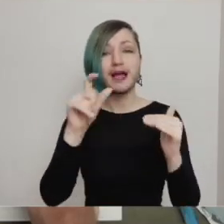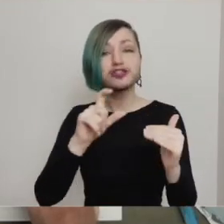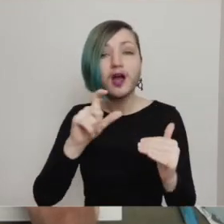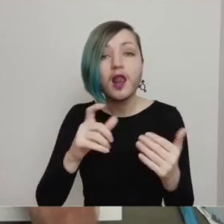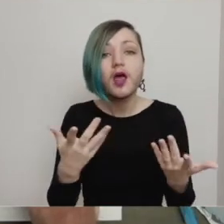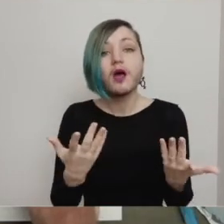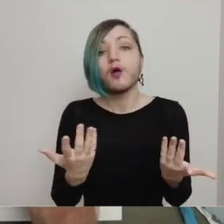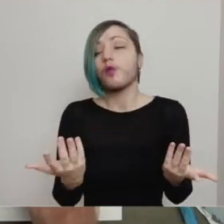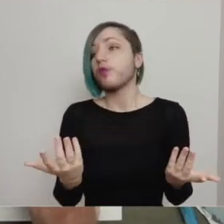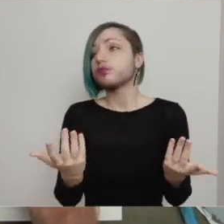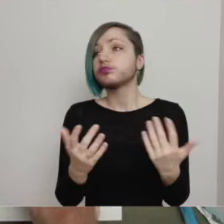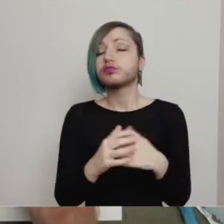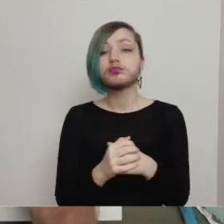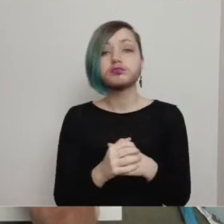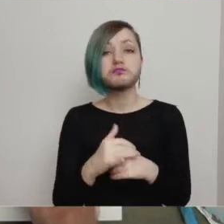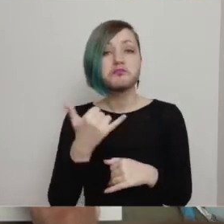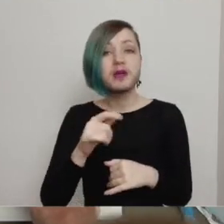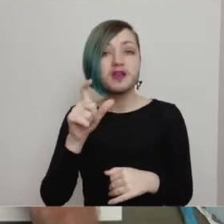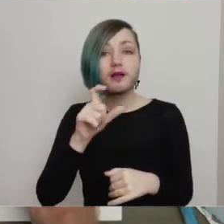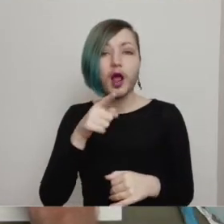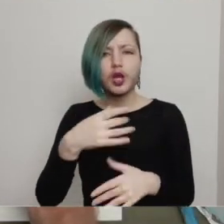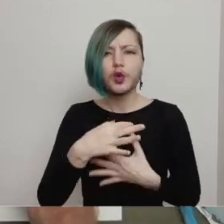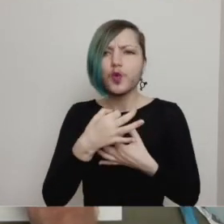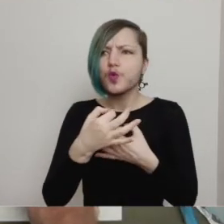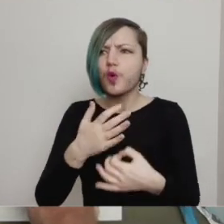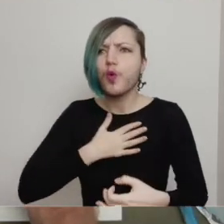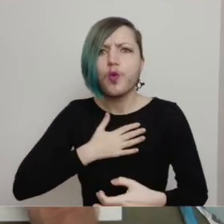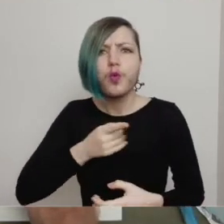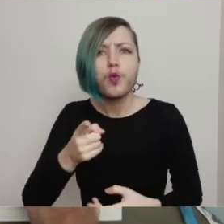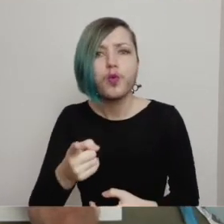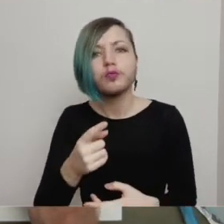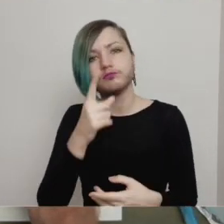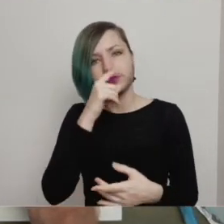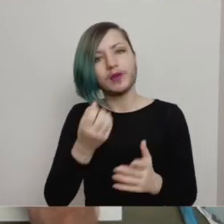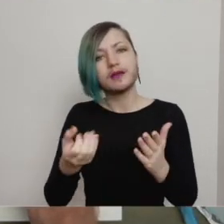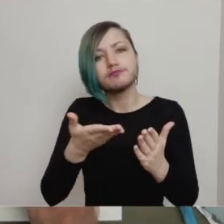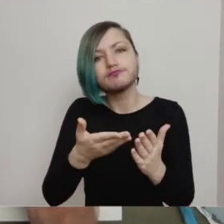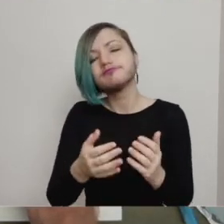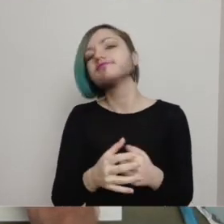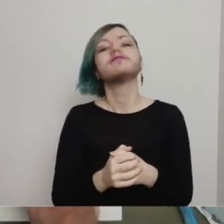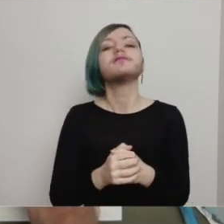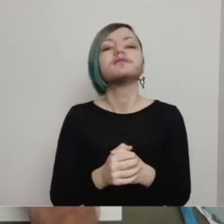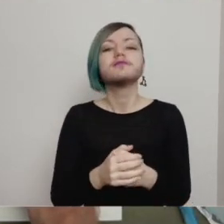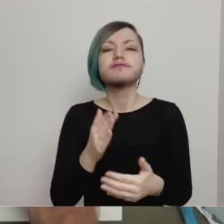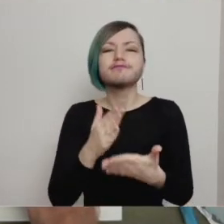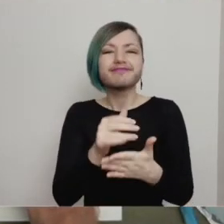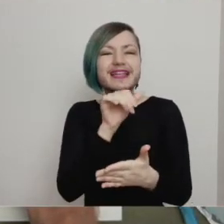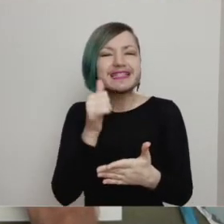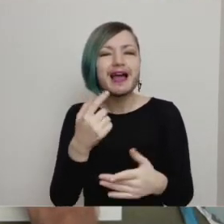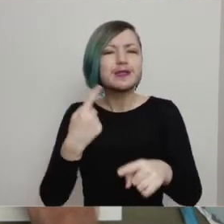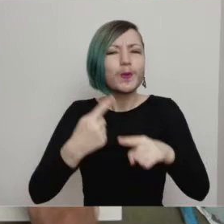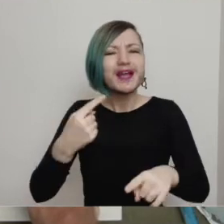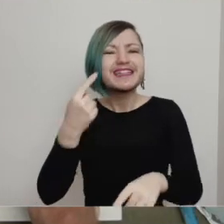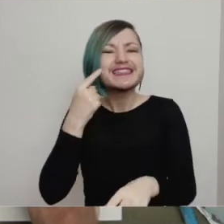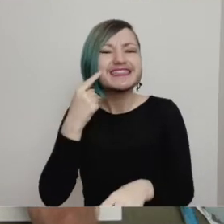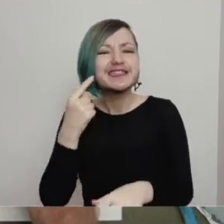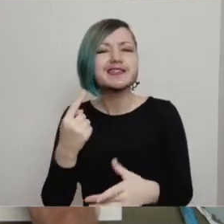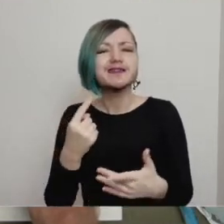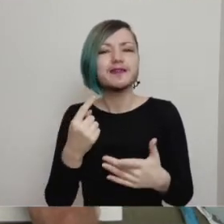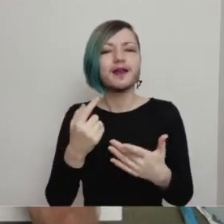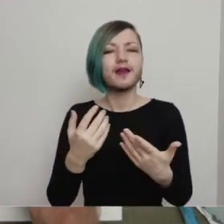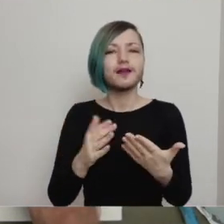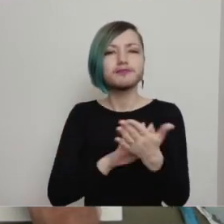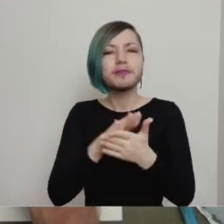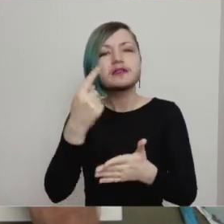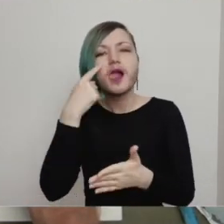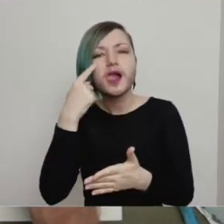some colours that, you know, you're really drawn to. It's one of those nice things where it's so quick and easy to do. You can just kind of